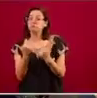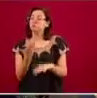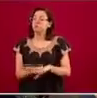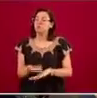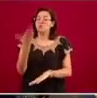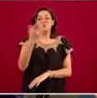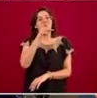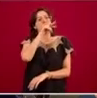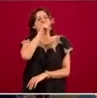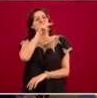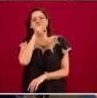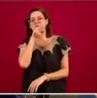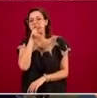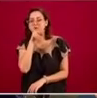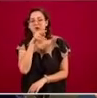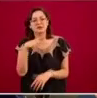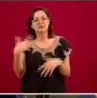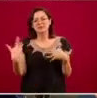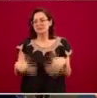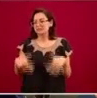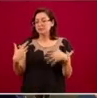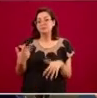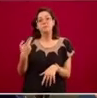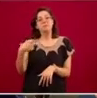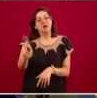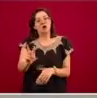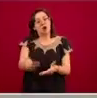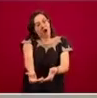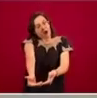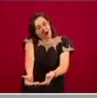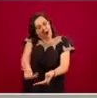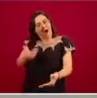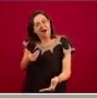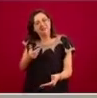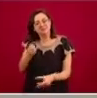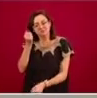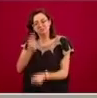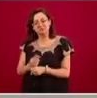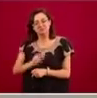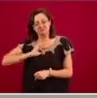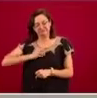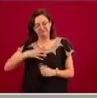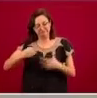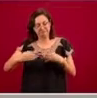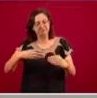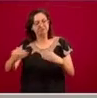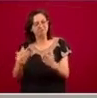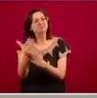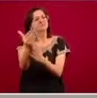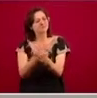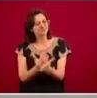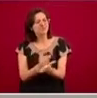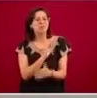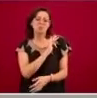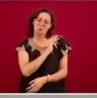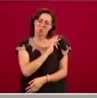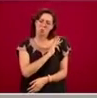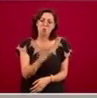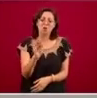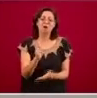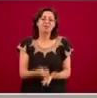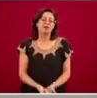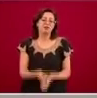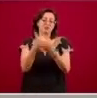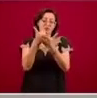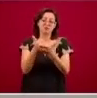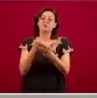who cannot breathe and they could need a ventilator when the pandemic reaches its peak. But the